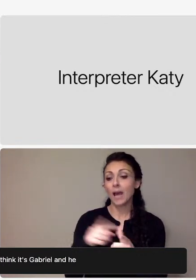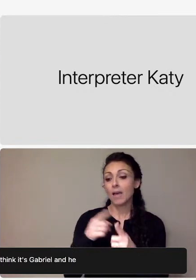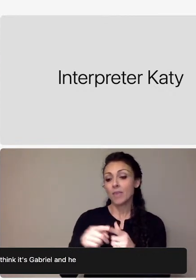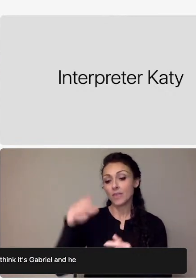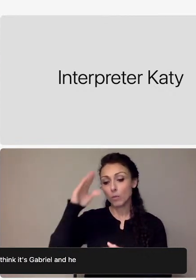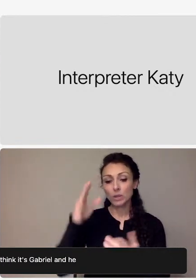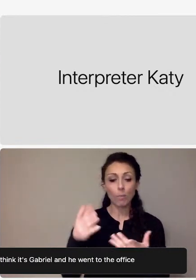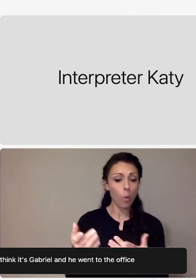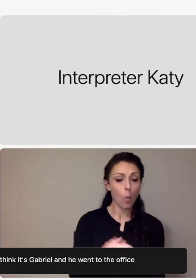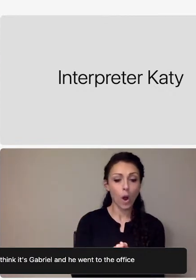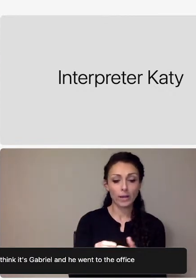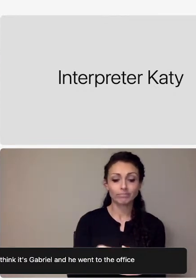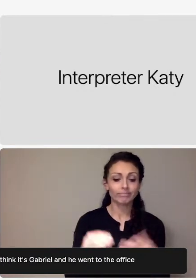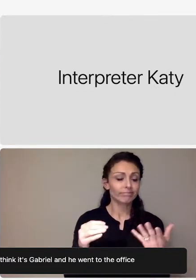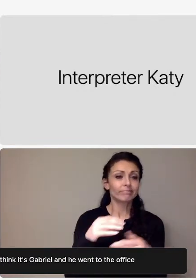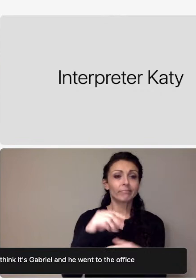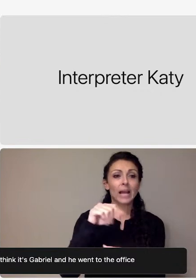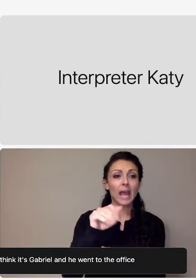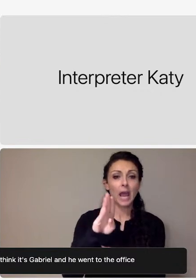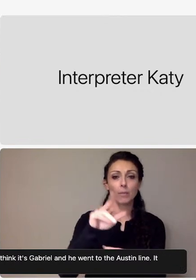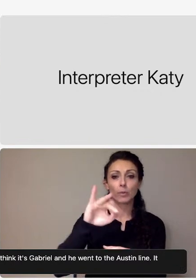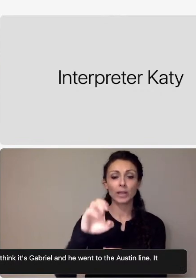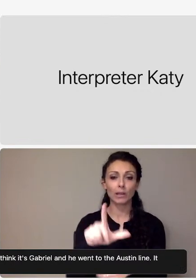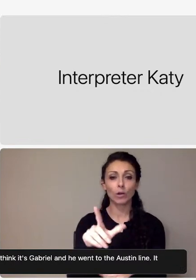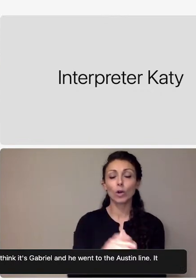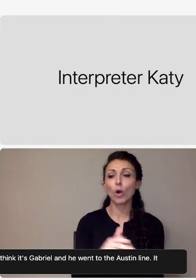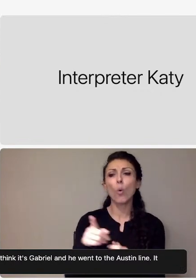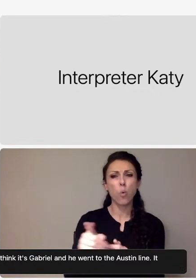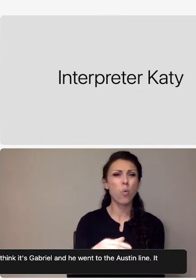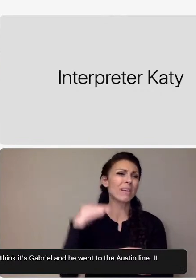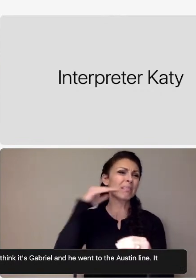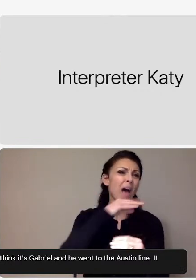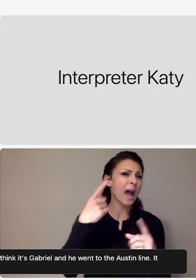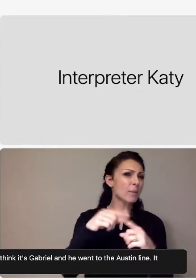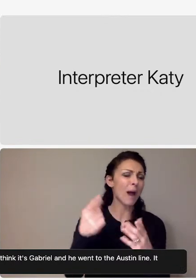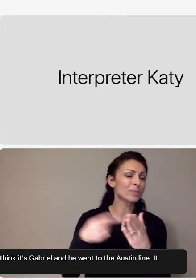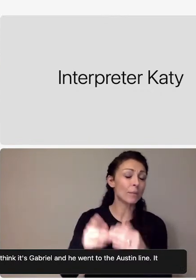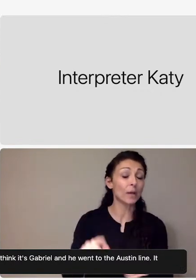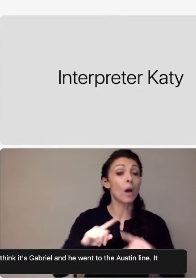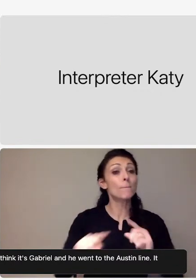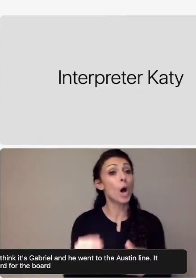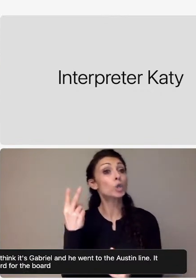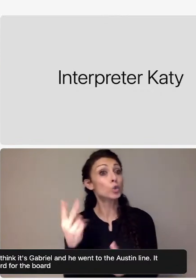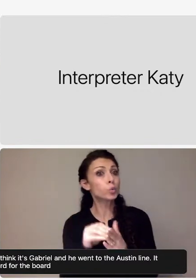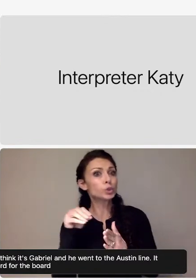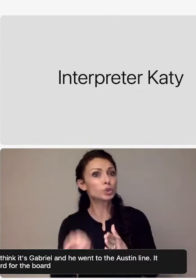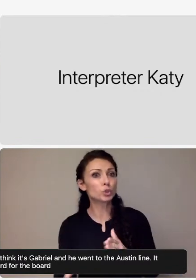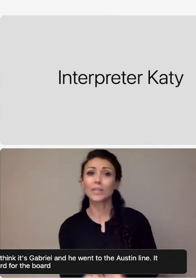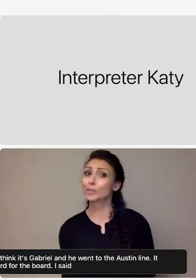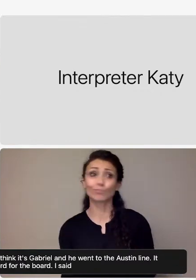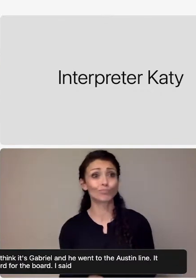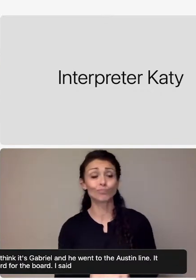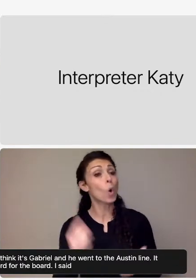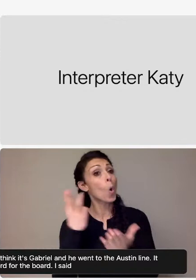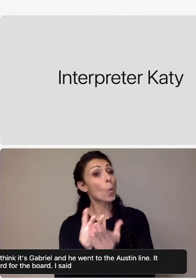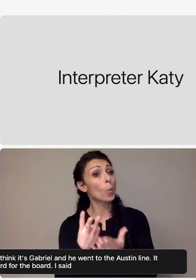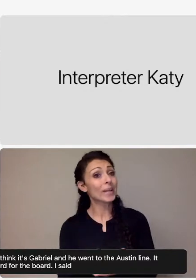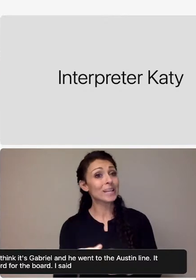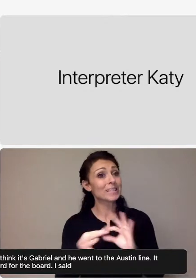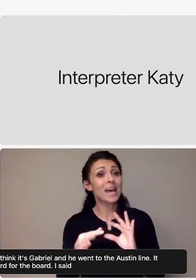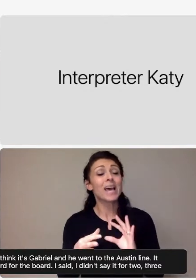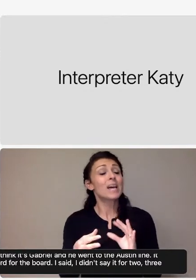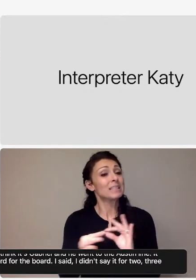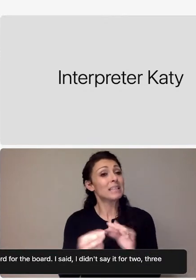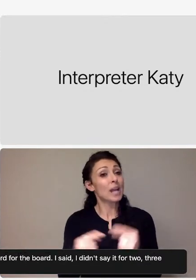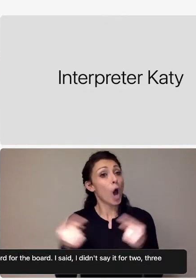said something i didn't say i had two witnesses just two student witnesses that i have for record for the board they uh i said i didn't say 50 seconds anyways um they